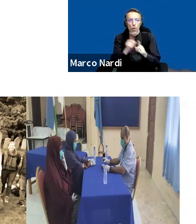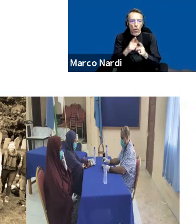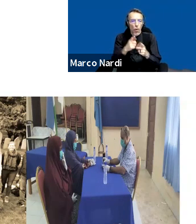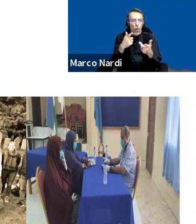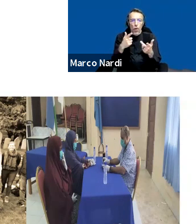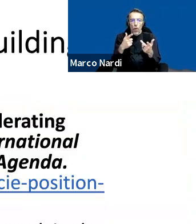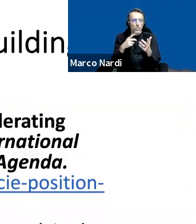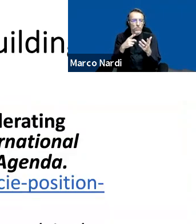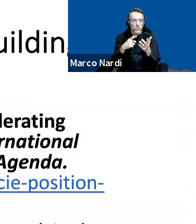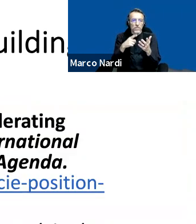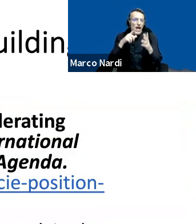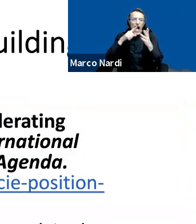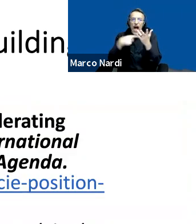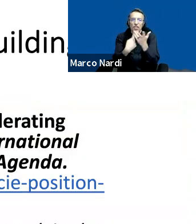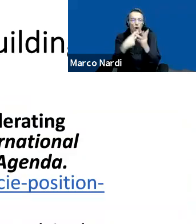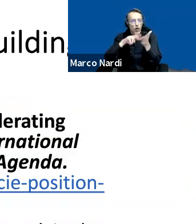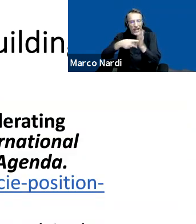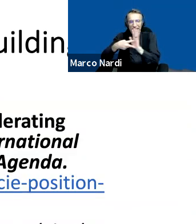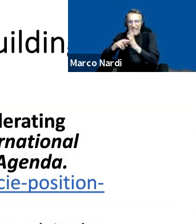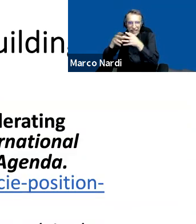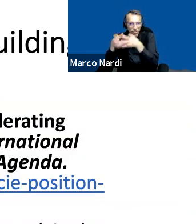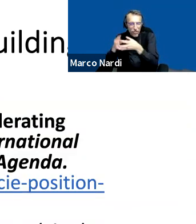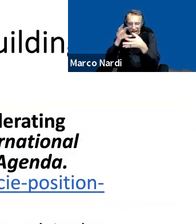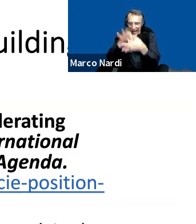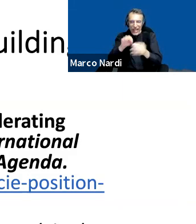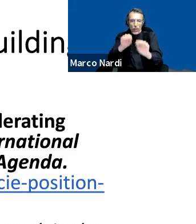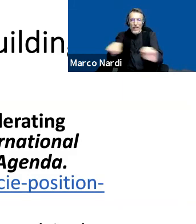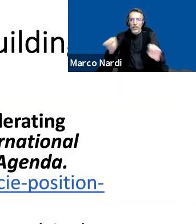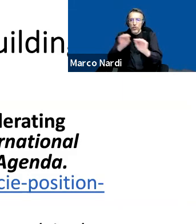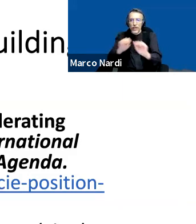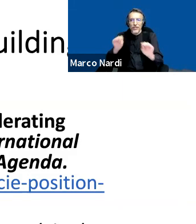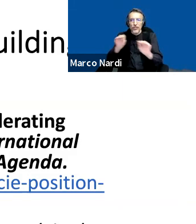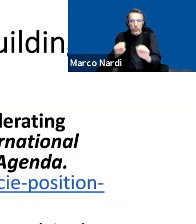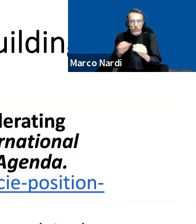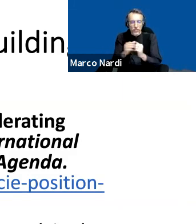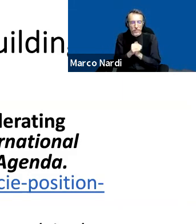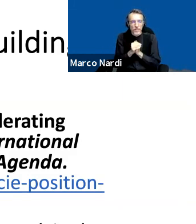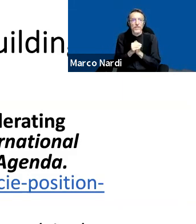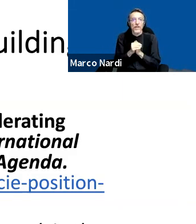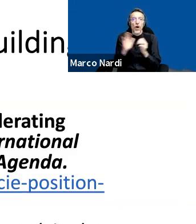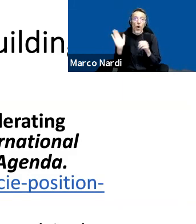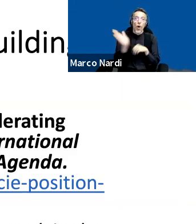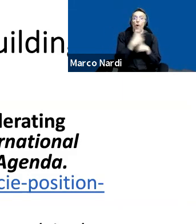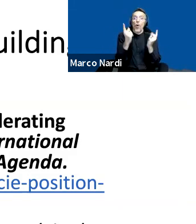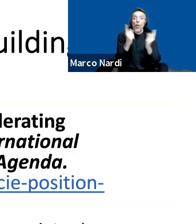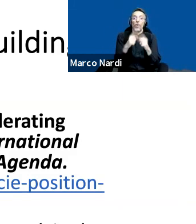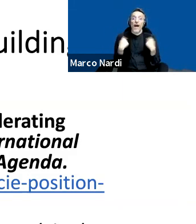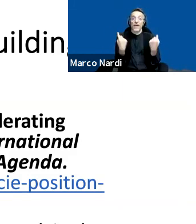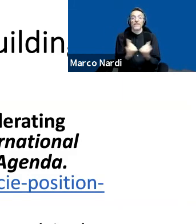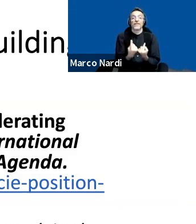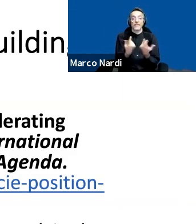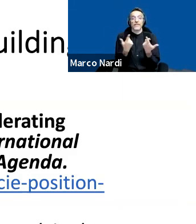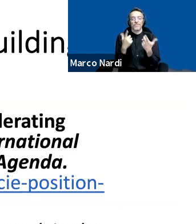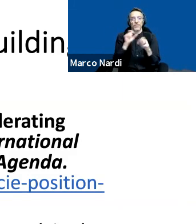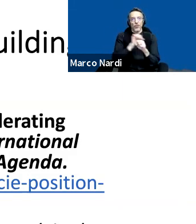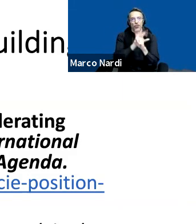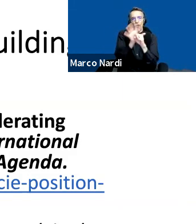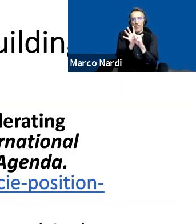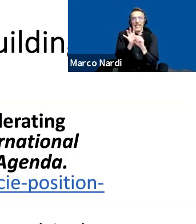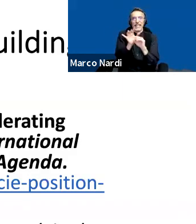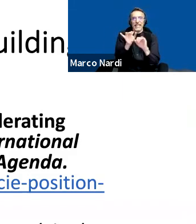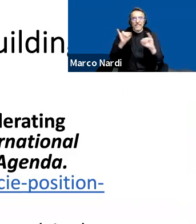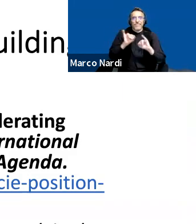development and education. Like all of us, the COVID crisis